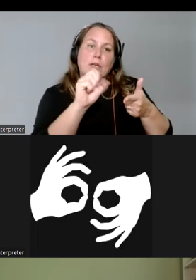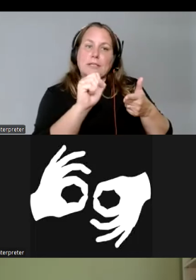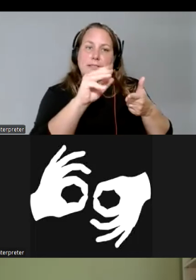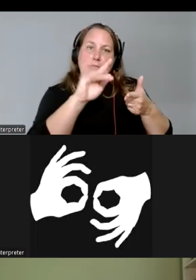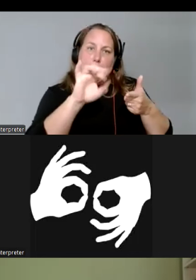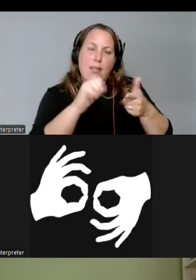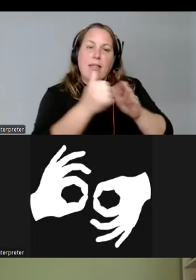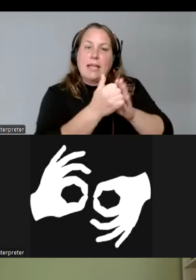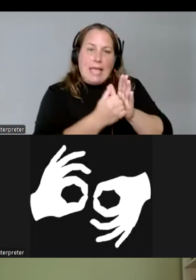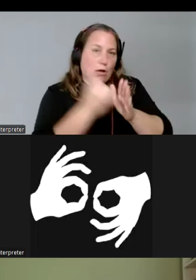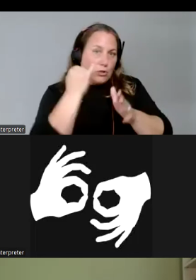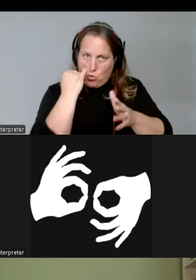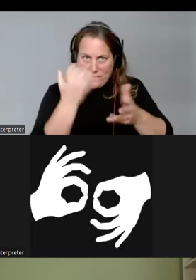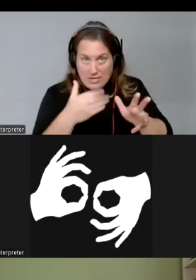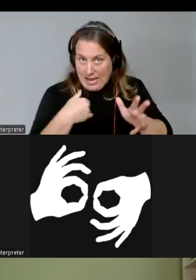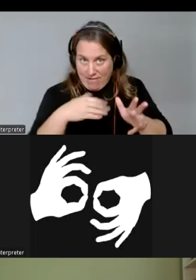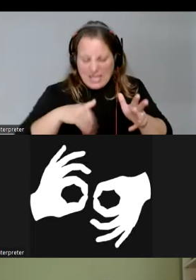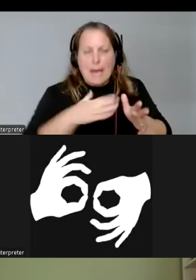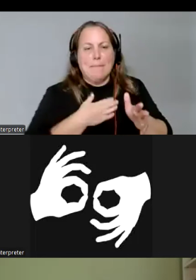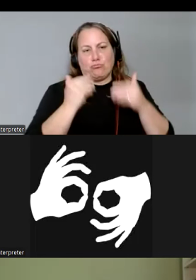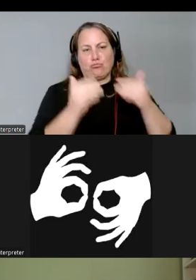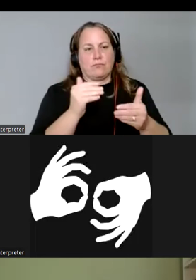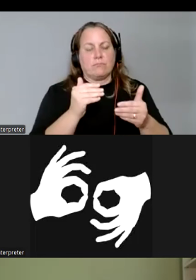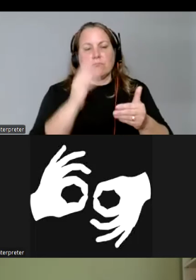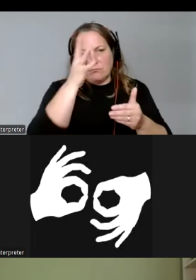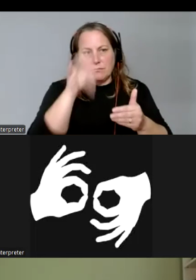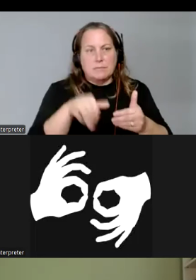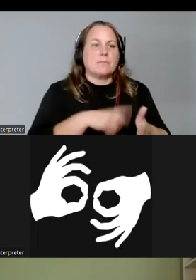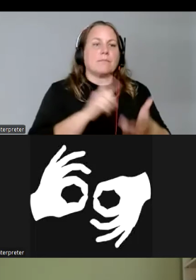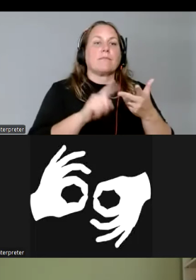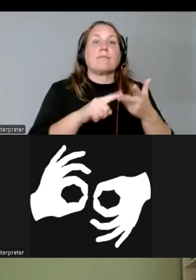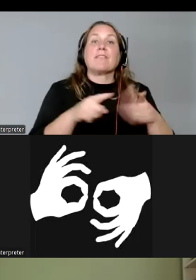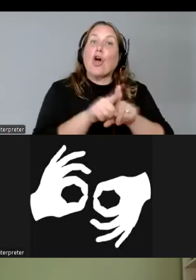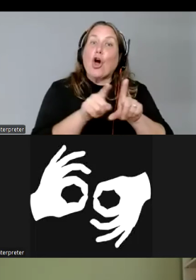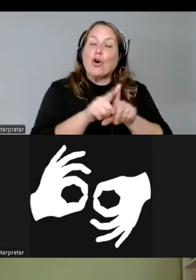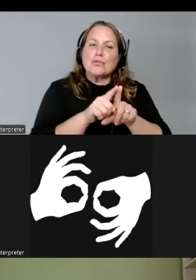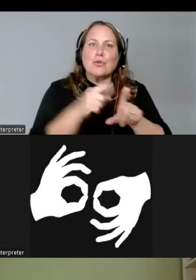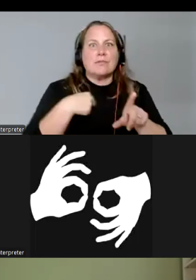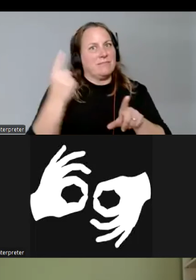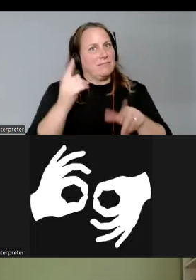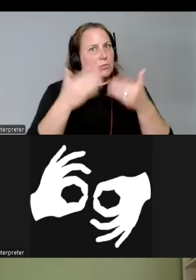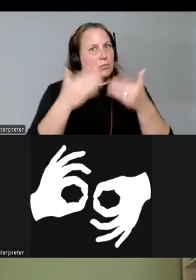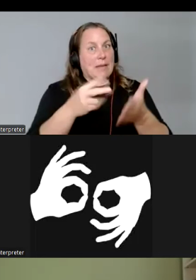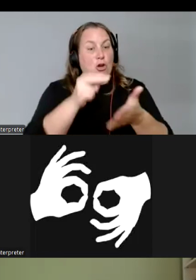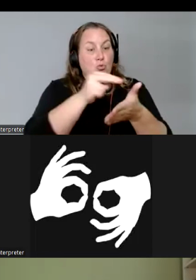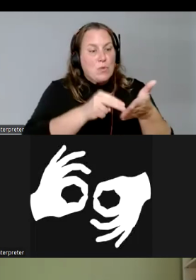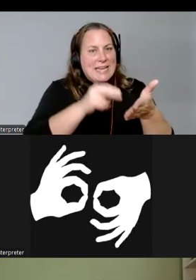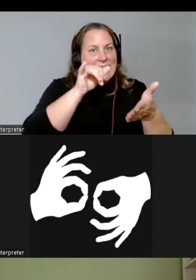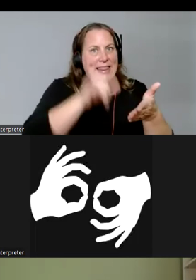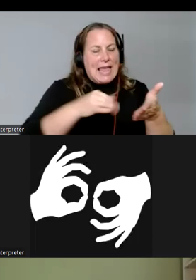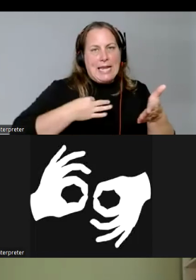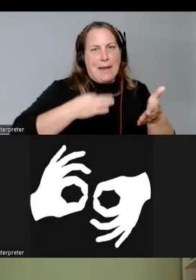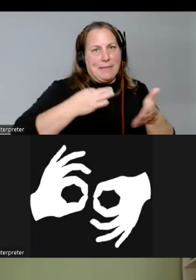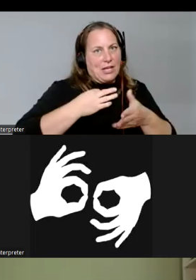In addition to reading guidelines, I always recommend reading the actual application form very carefully before